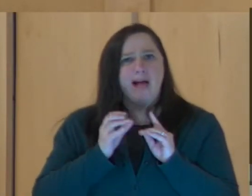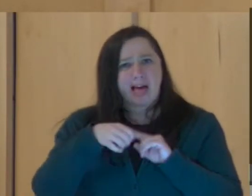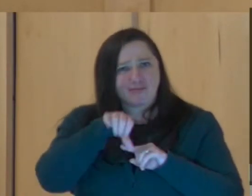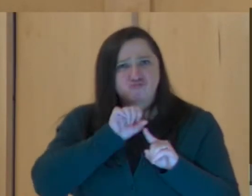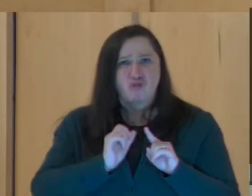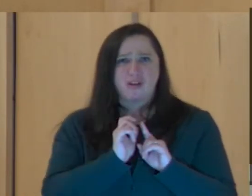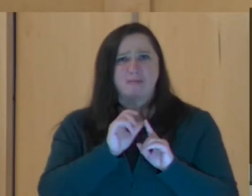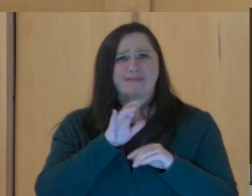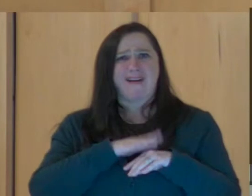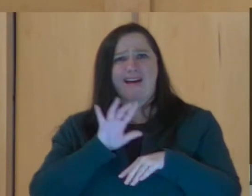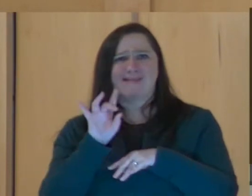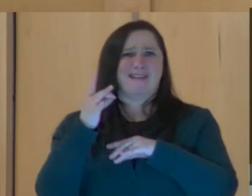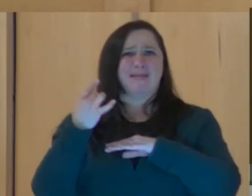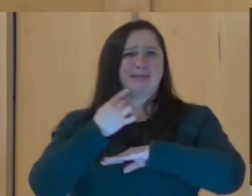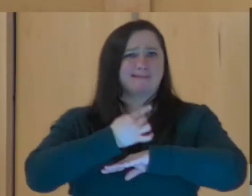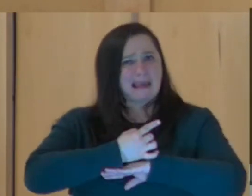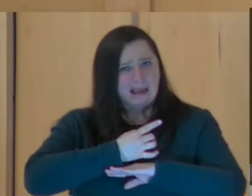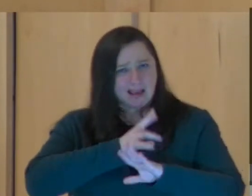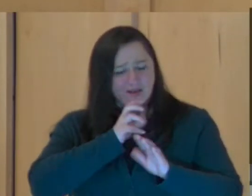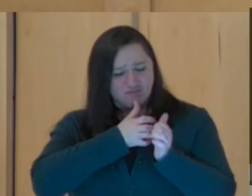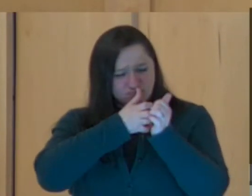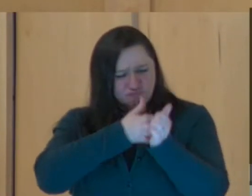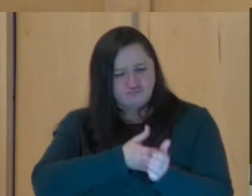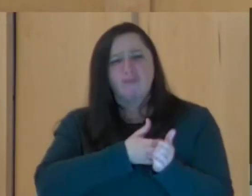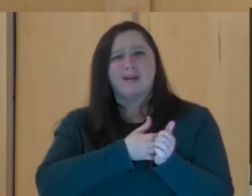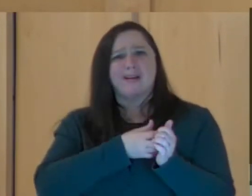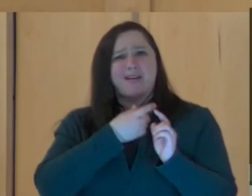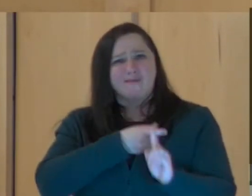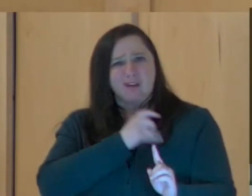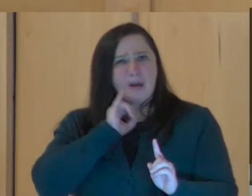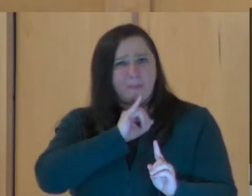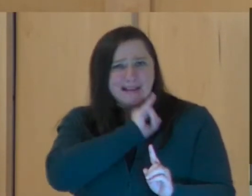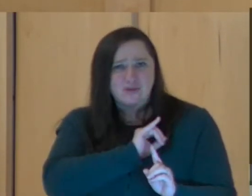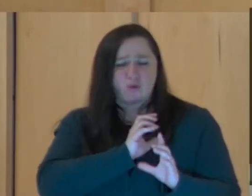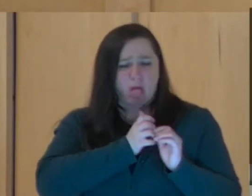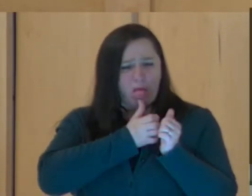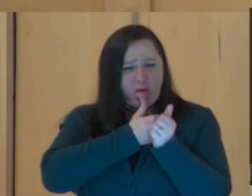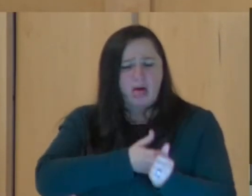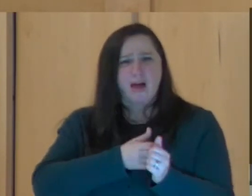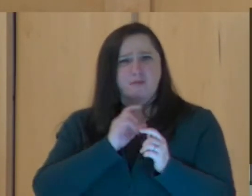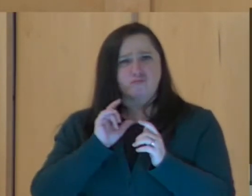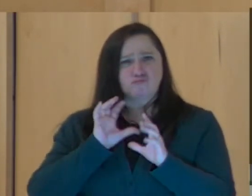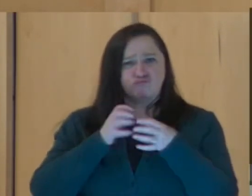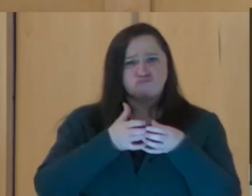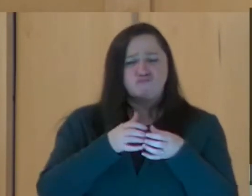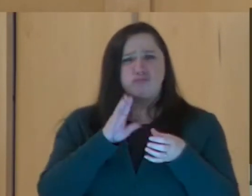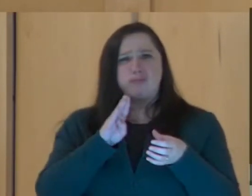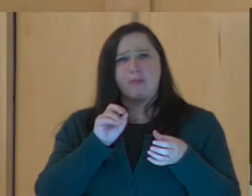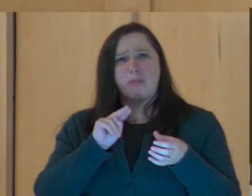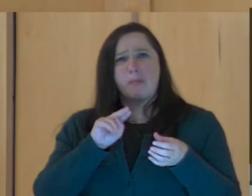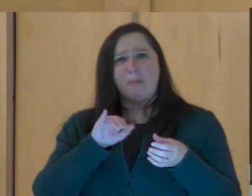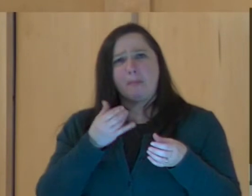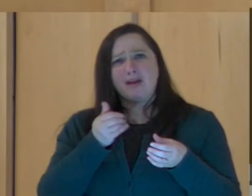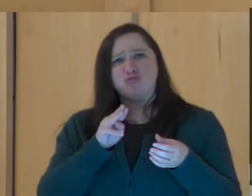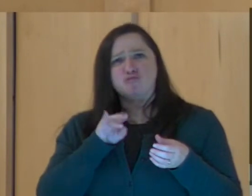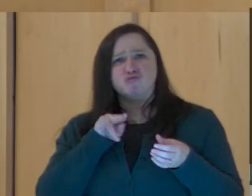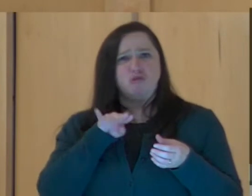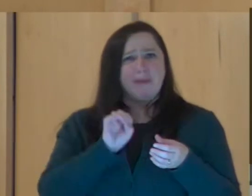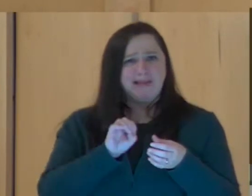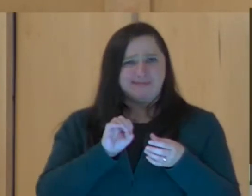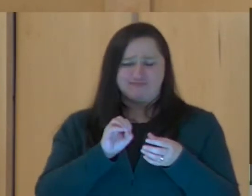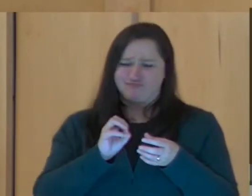Circumcised on the eighth day, of the people of Israel, of the tribe of Benjamin, a Hebrew of